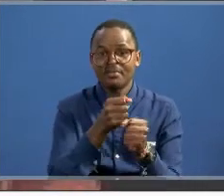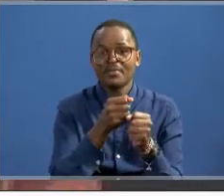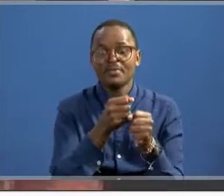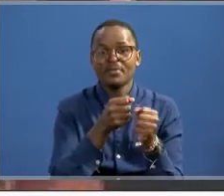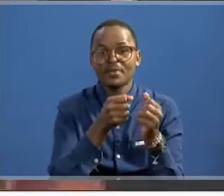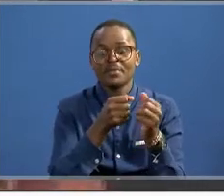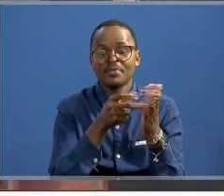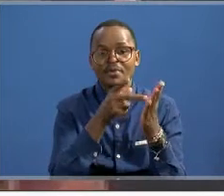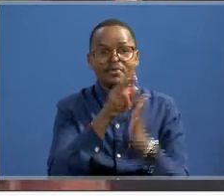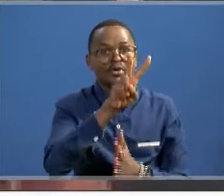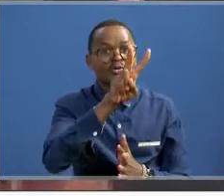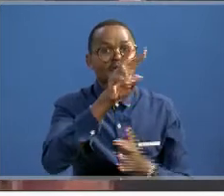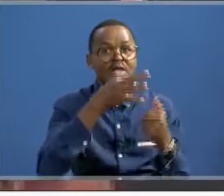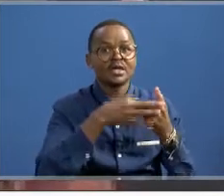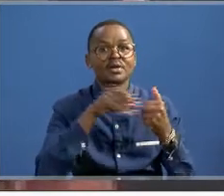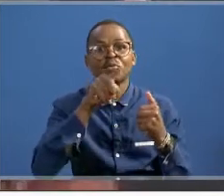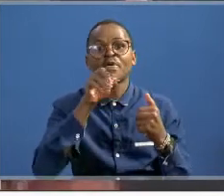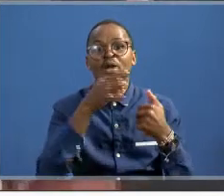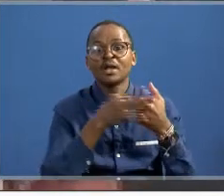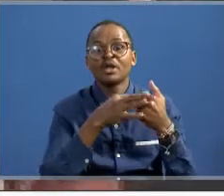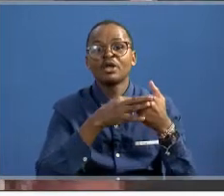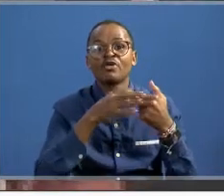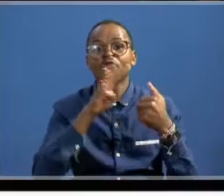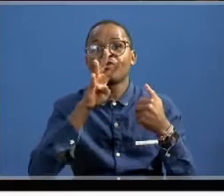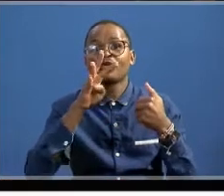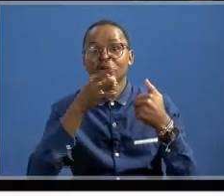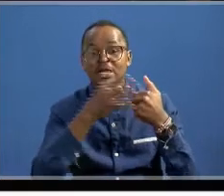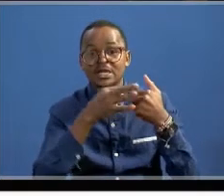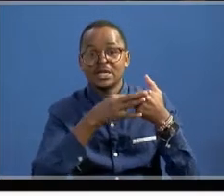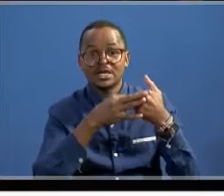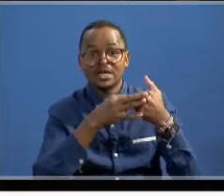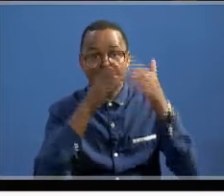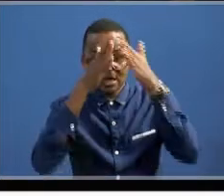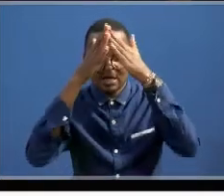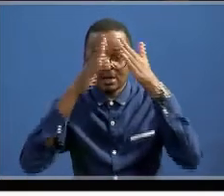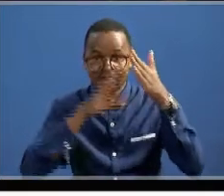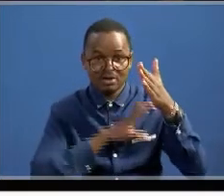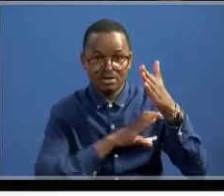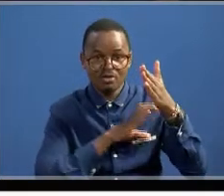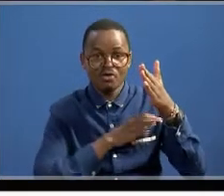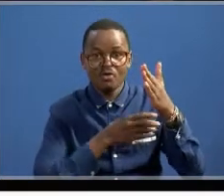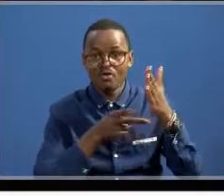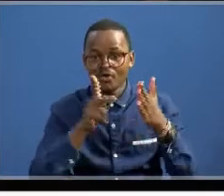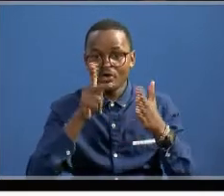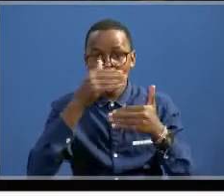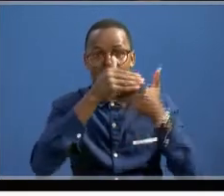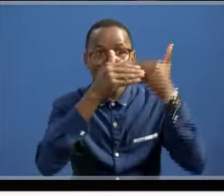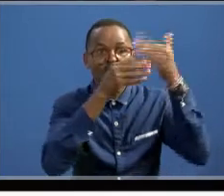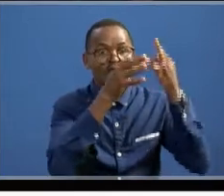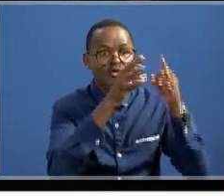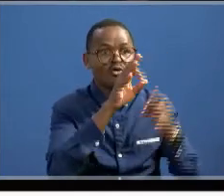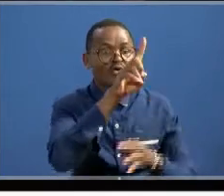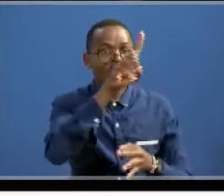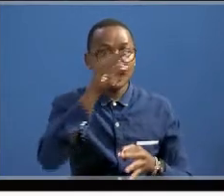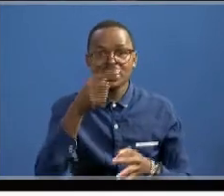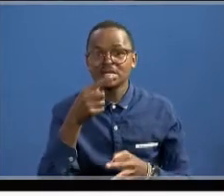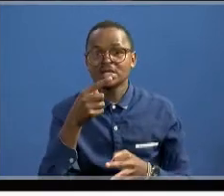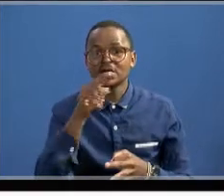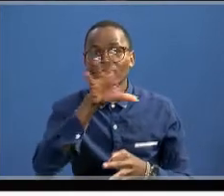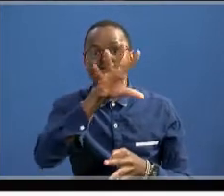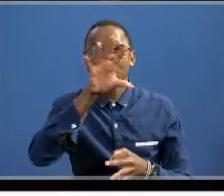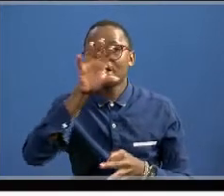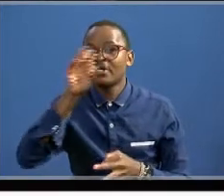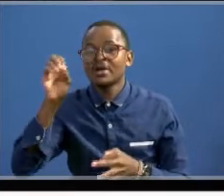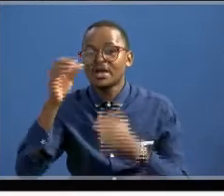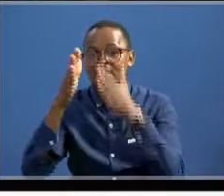out 28.8 million shillings to 48 houses owners at the estate, paving way for the construction of